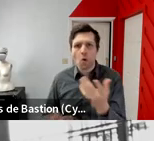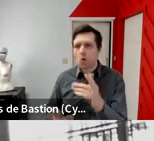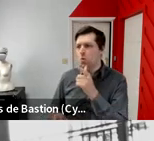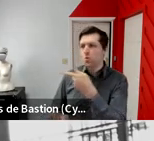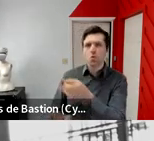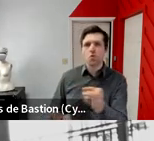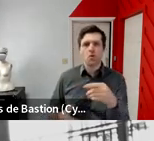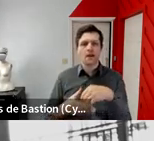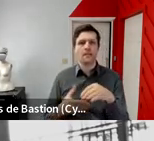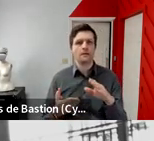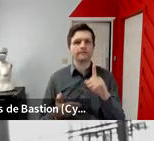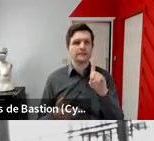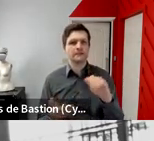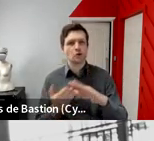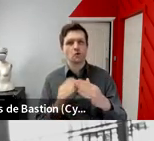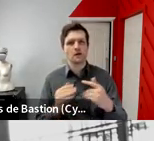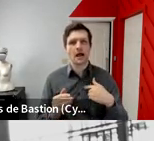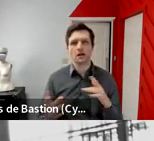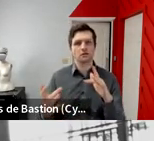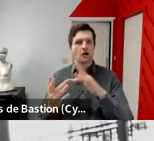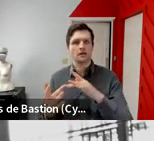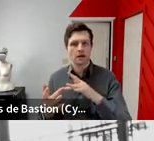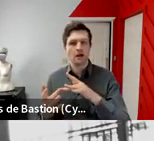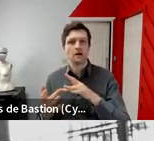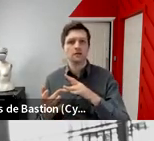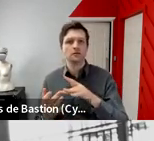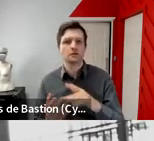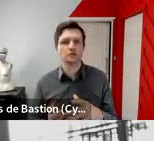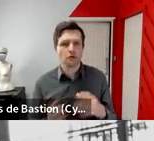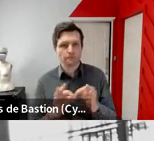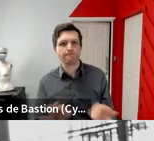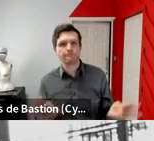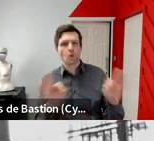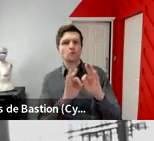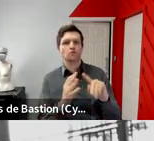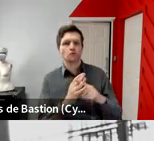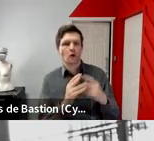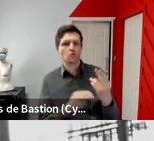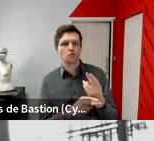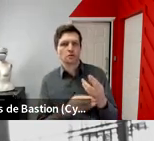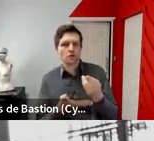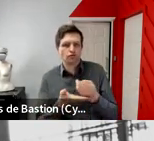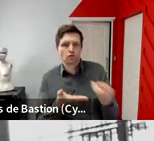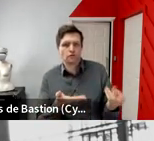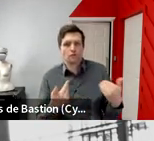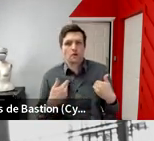or I don't really know who it is in the disability community that I can reach out to and connect